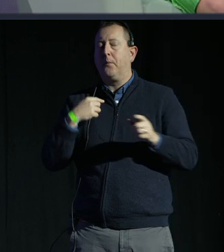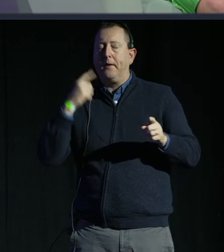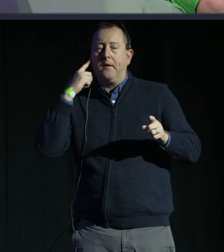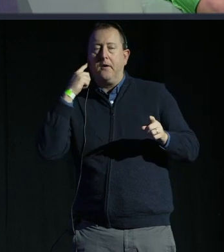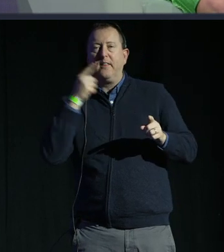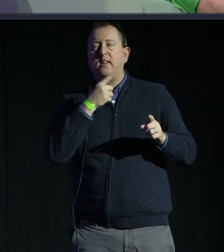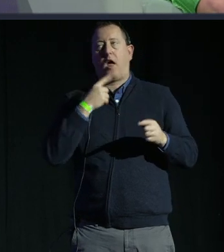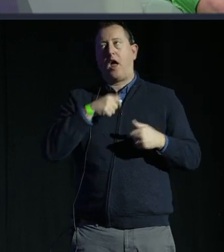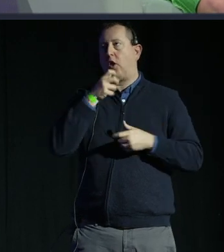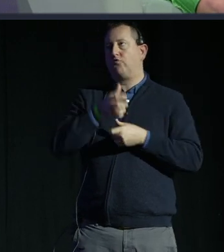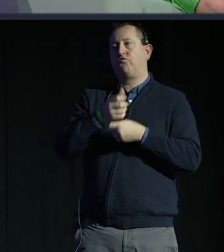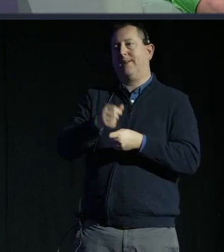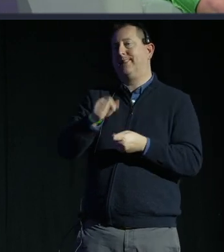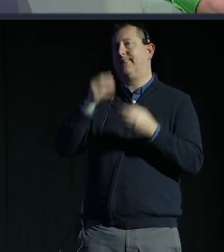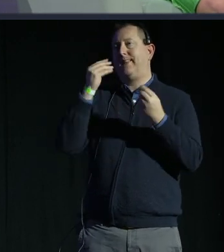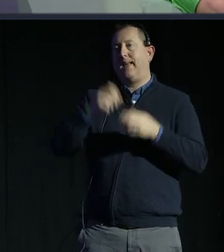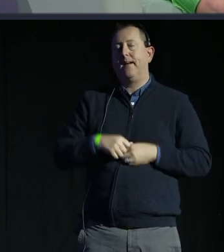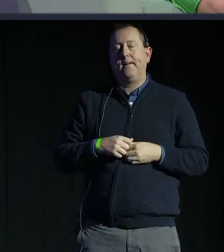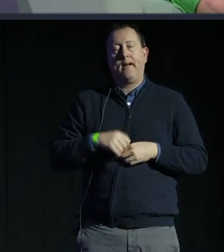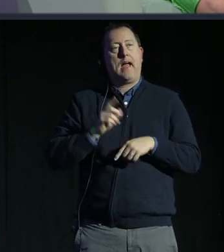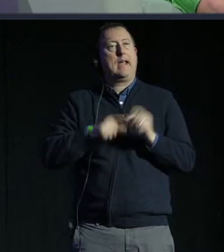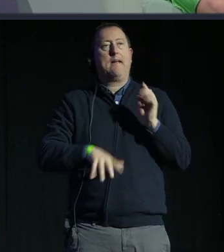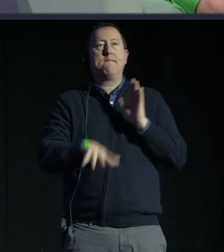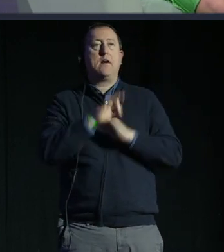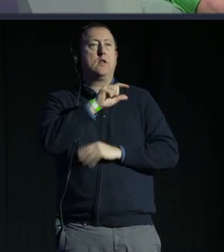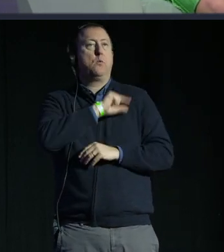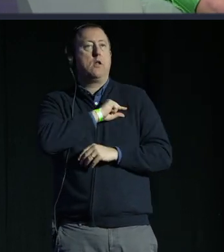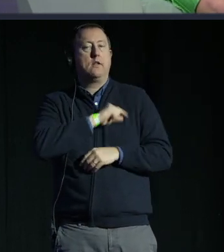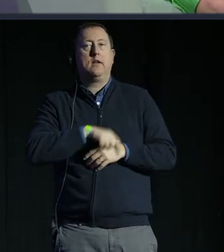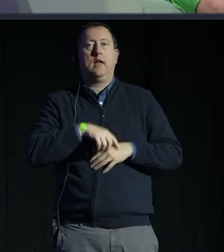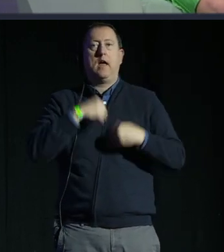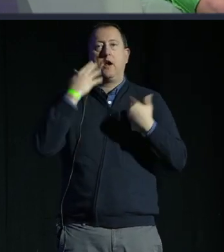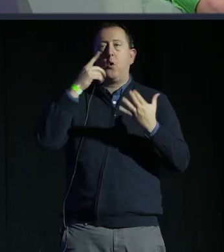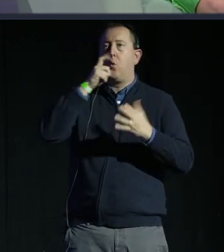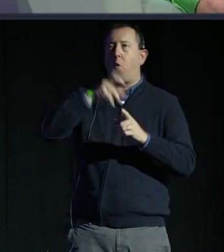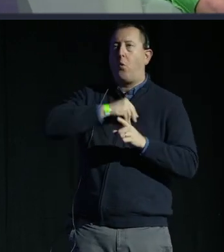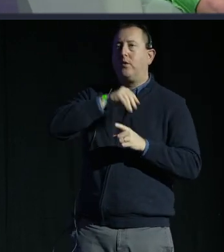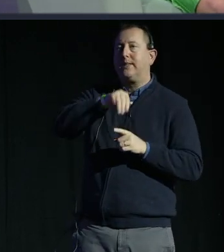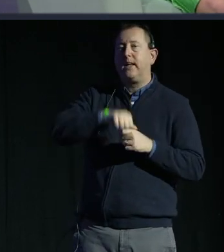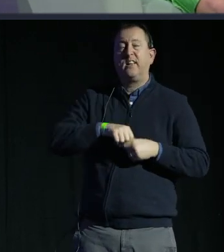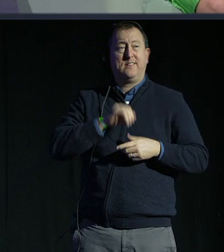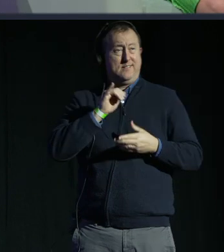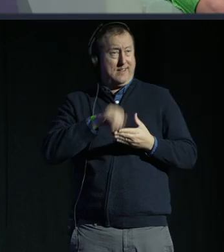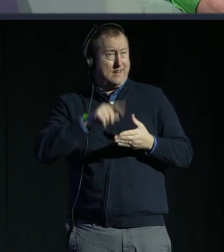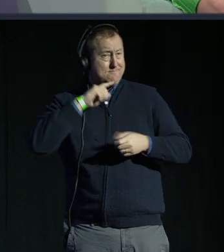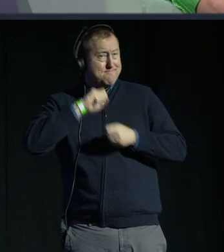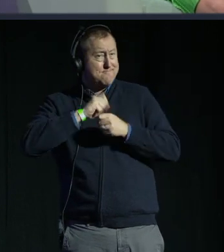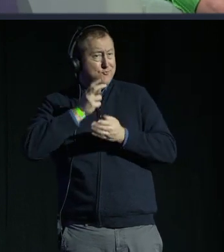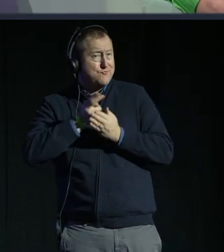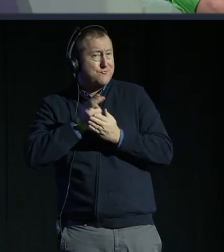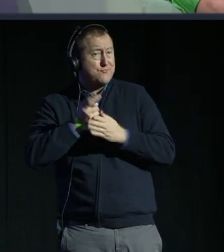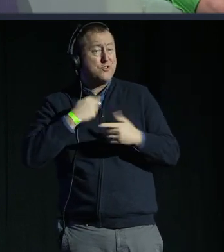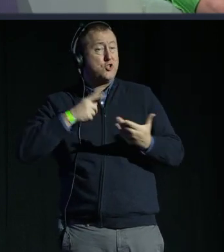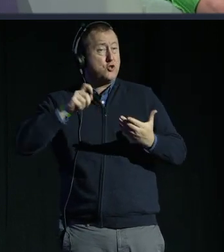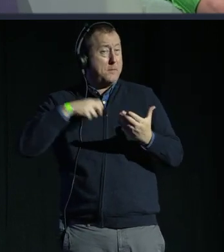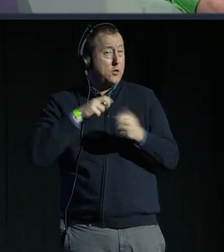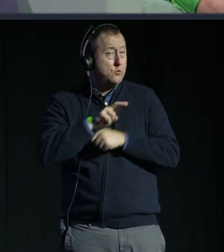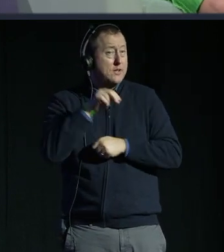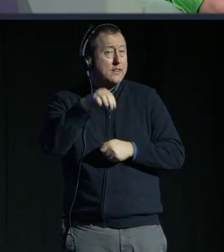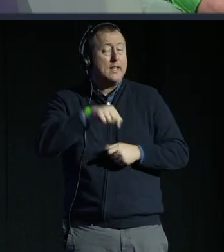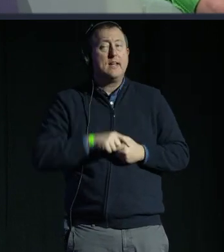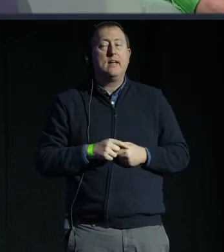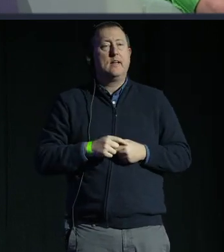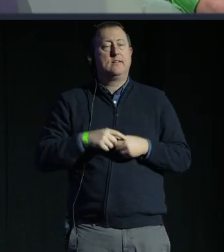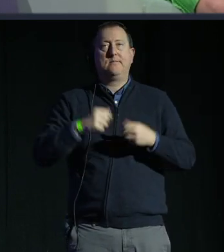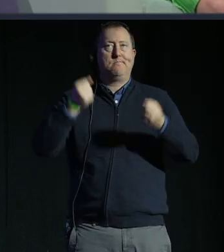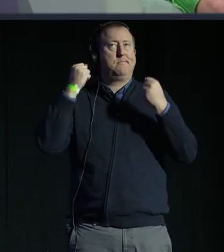the data, I can't find quality, you know, I have no idea who owns it, is this even the source of truth, like should I be using this?